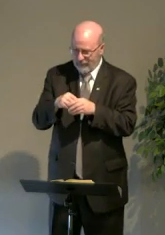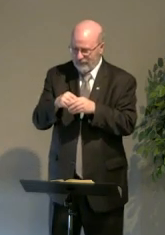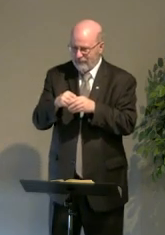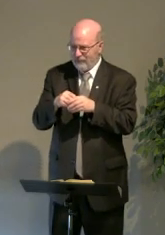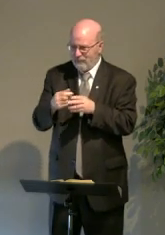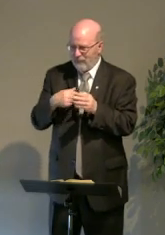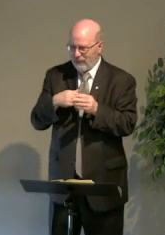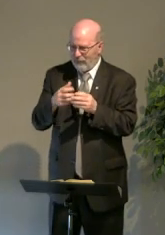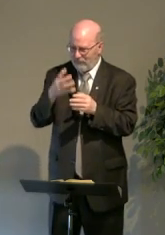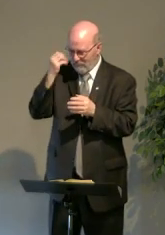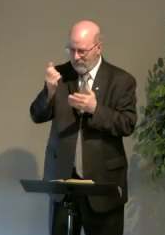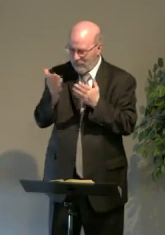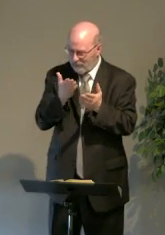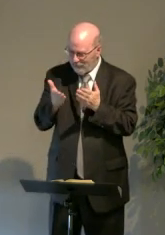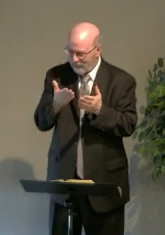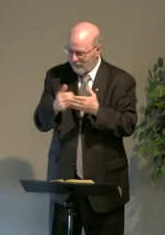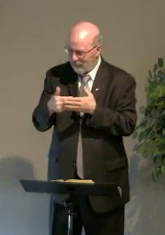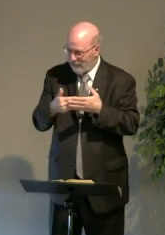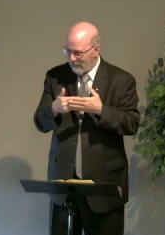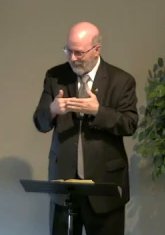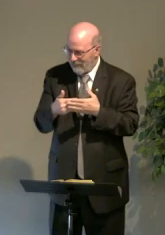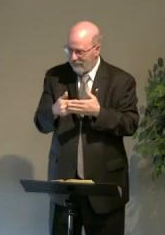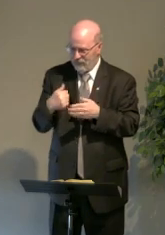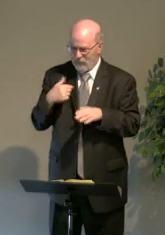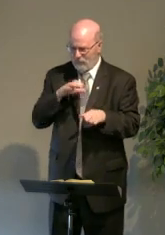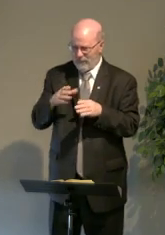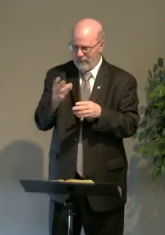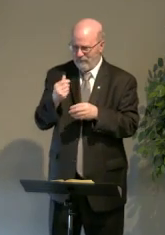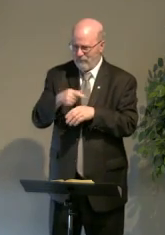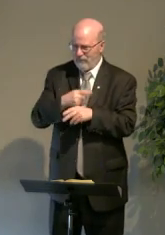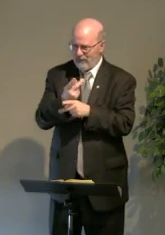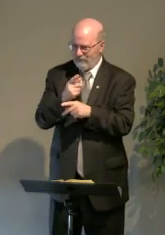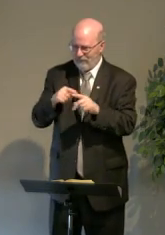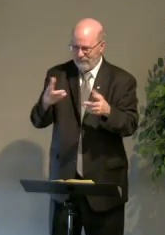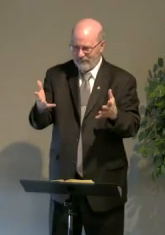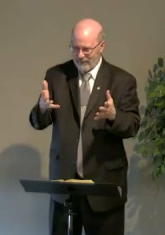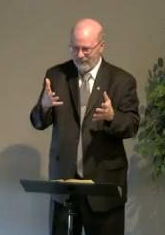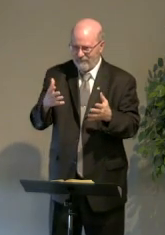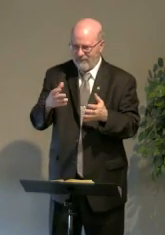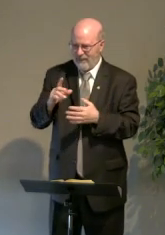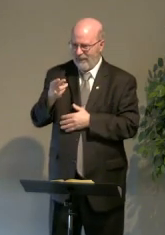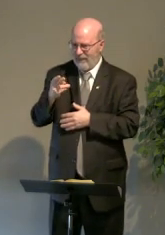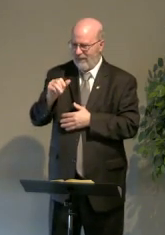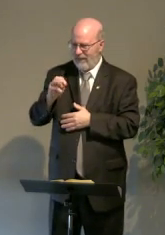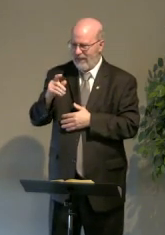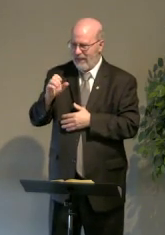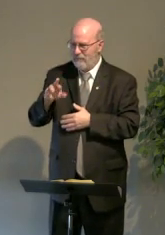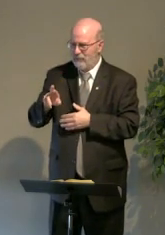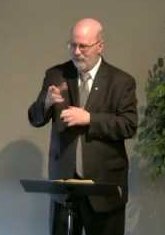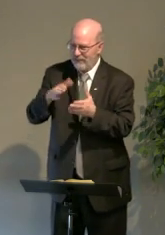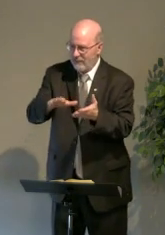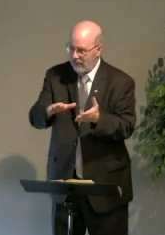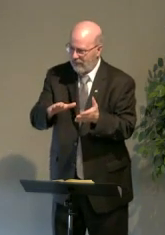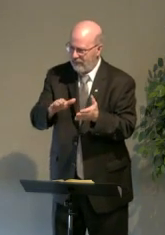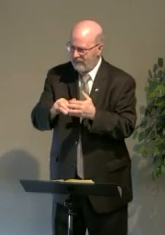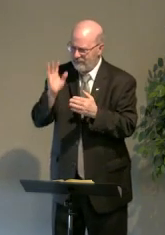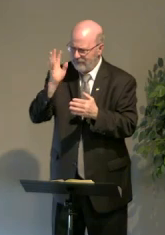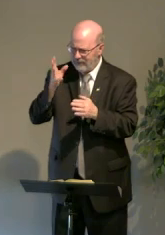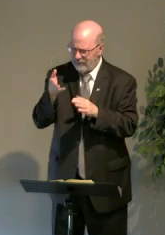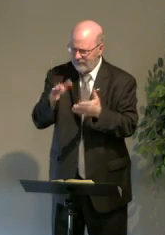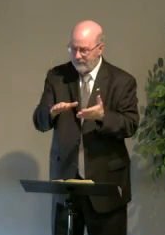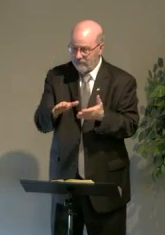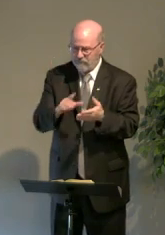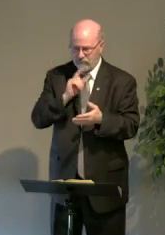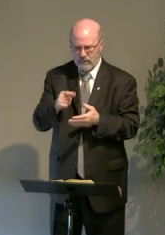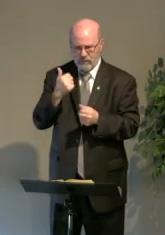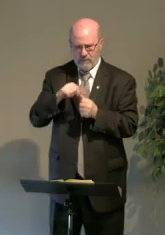even had a little memorial service, and I mean, we did that a couple of times with different things, had a hamster that died, and that concept of death became